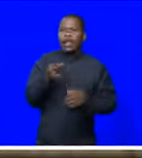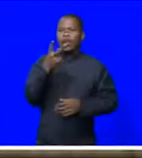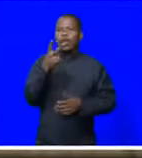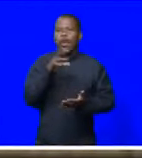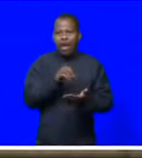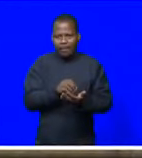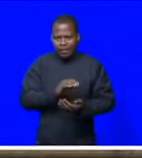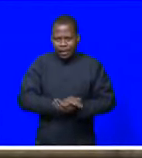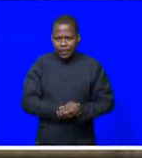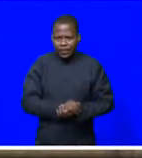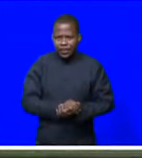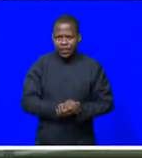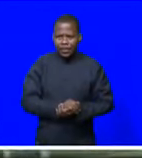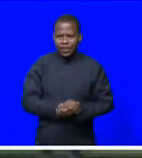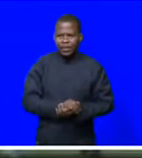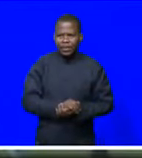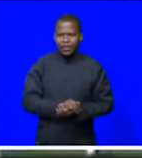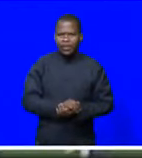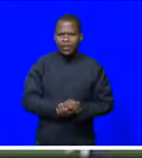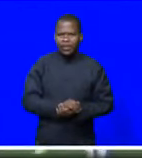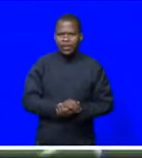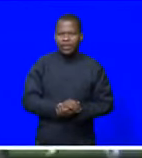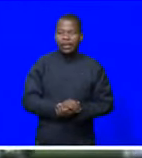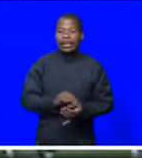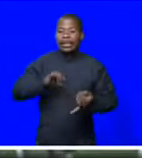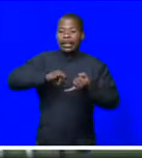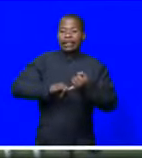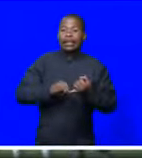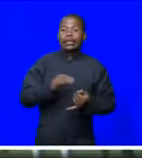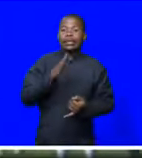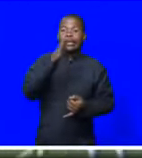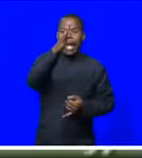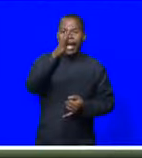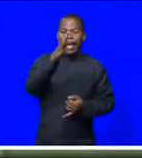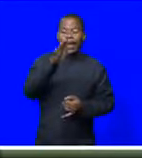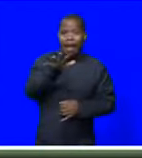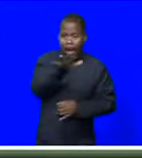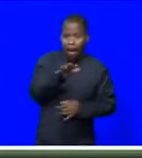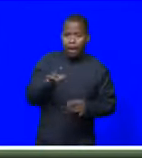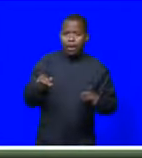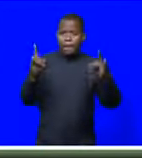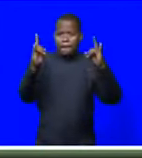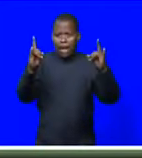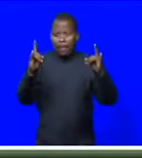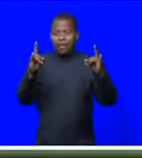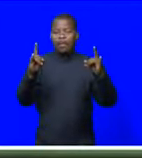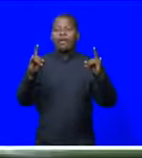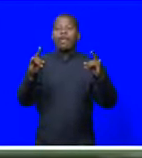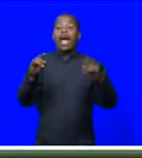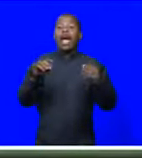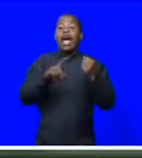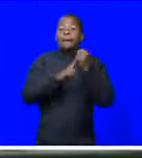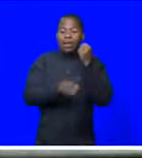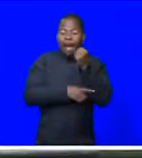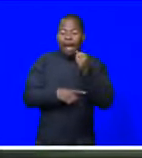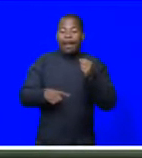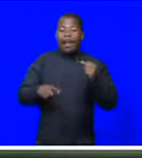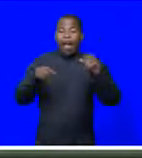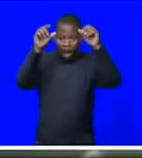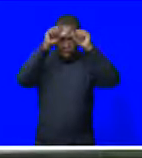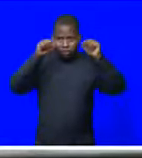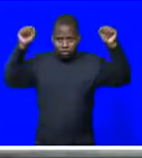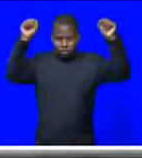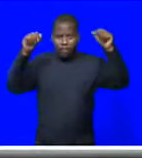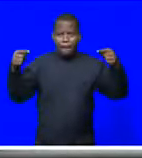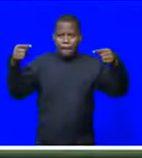In a replay midweek fixture at Galanga Stadium in Stegi, Mbabane Highlanders faced Malanti Chiefs looking to add pressure on